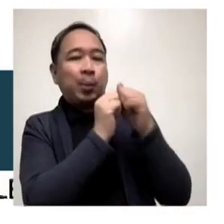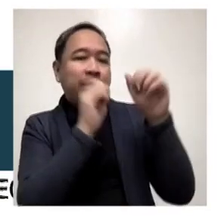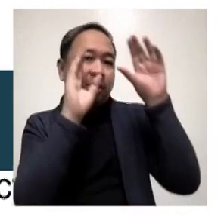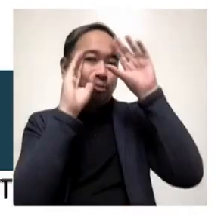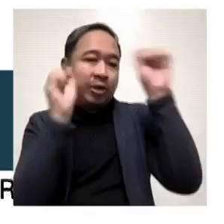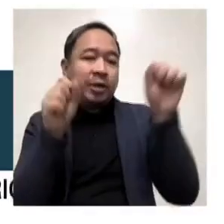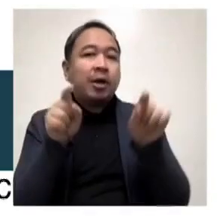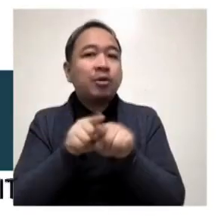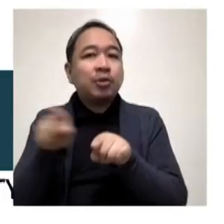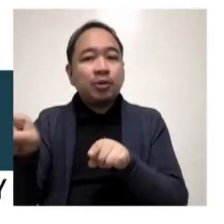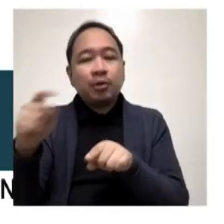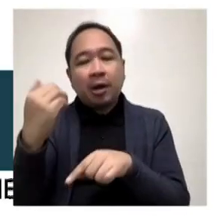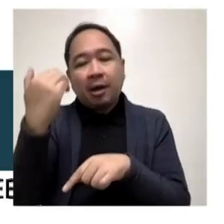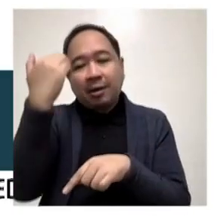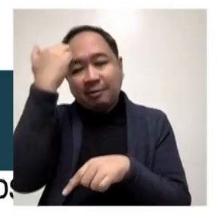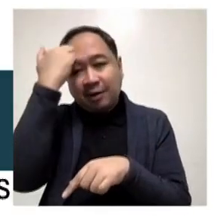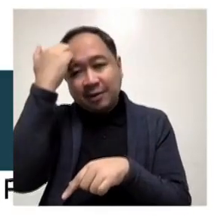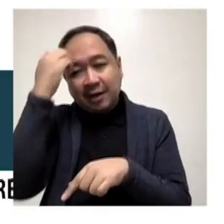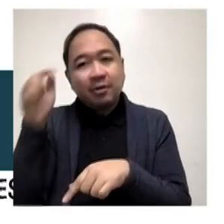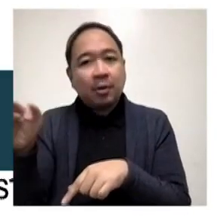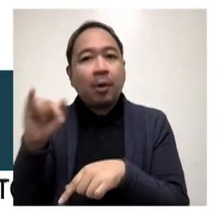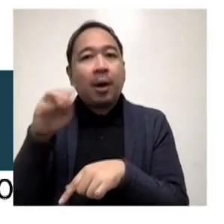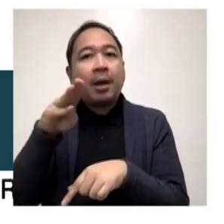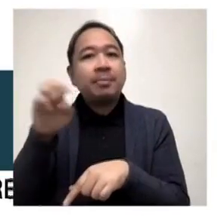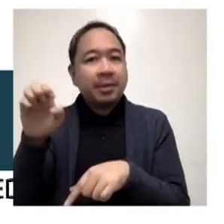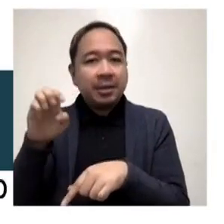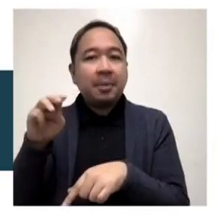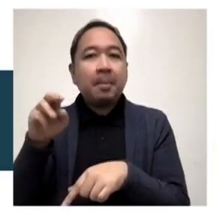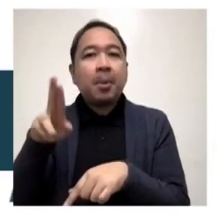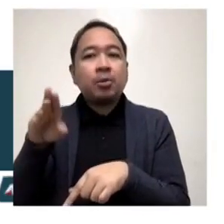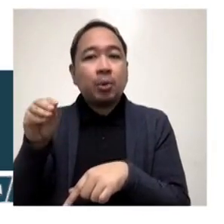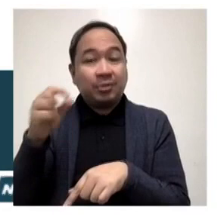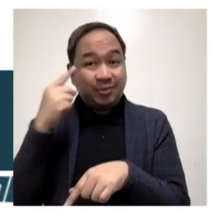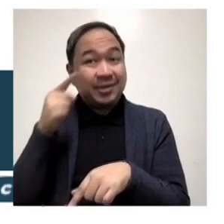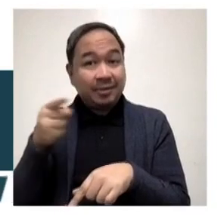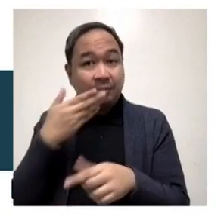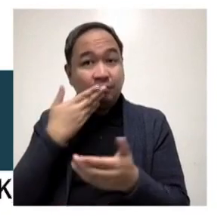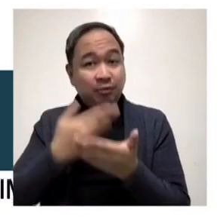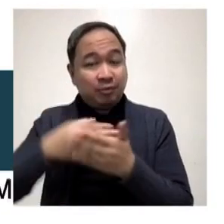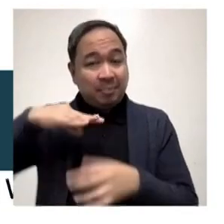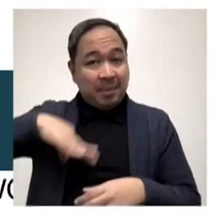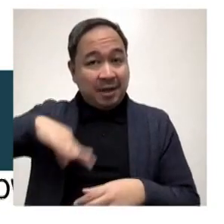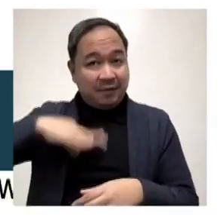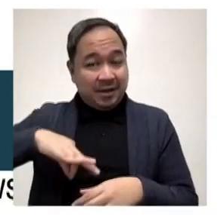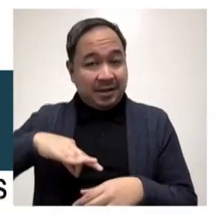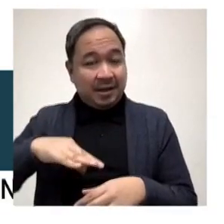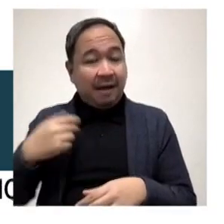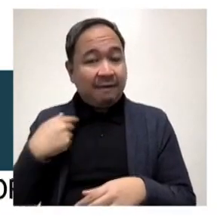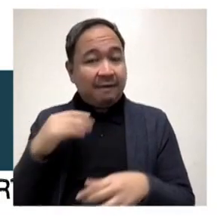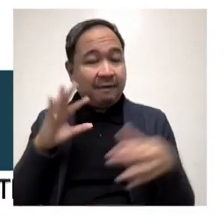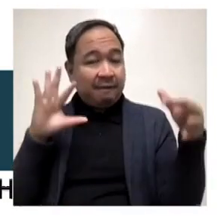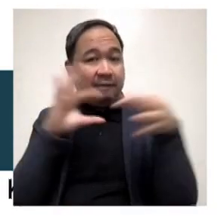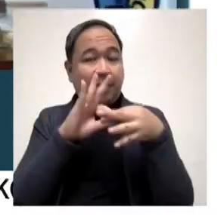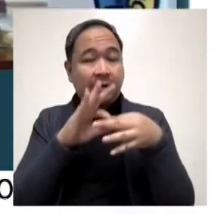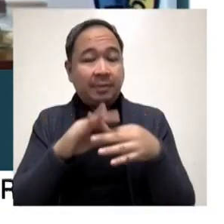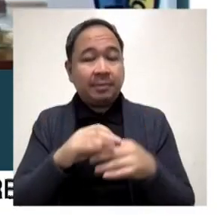you think that's one major advantage you have as well? I believe that this